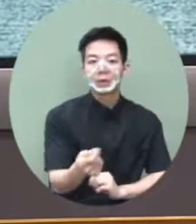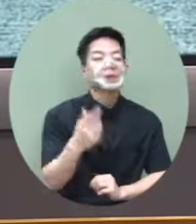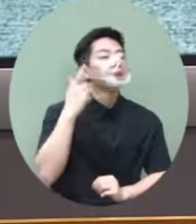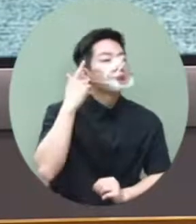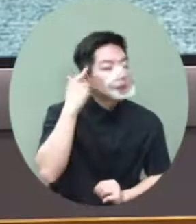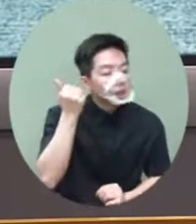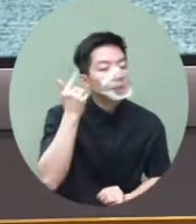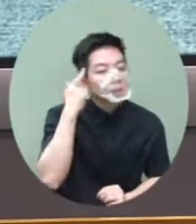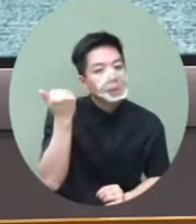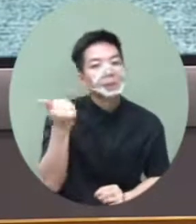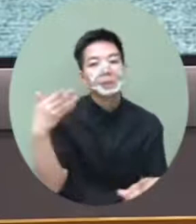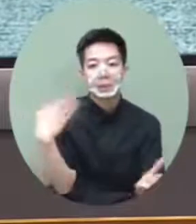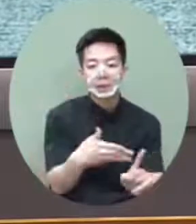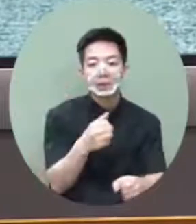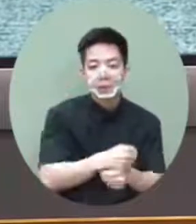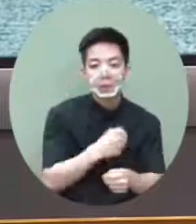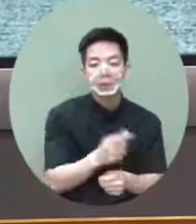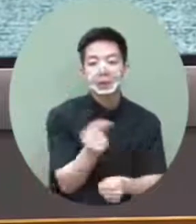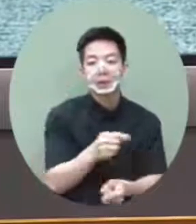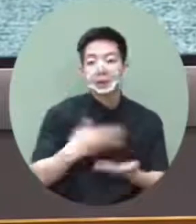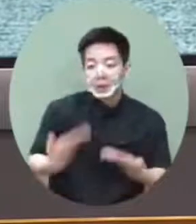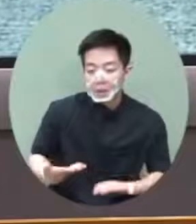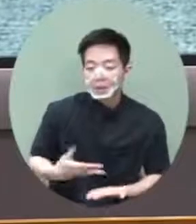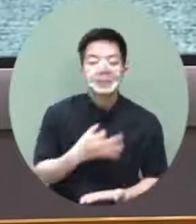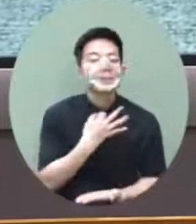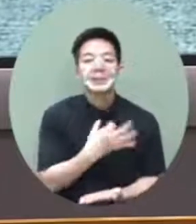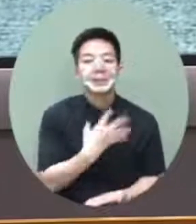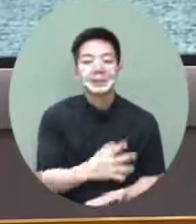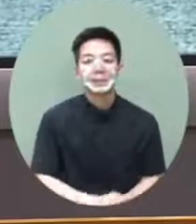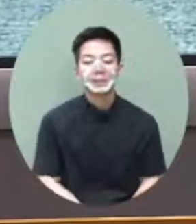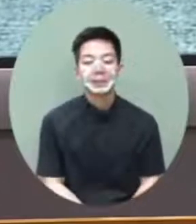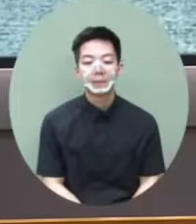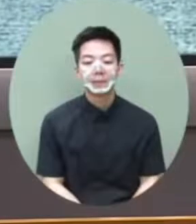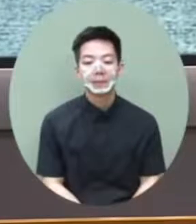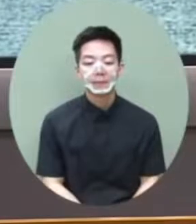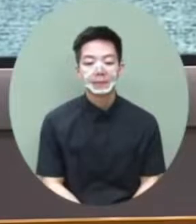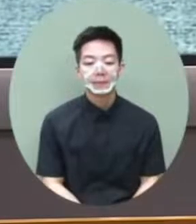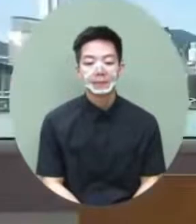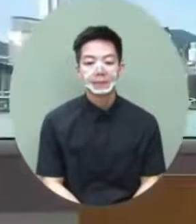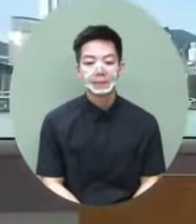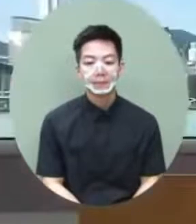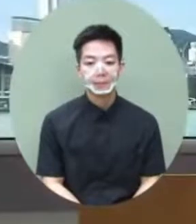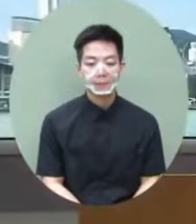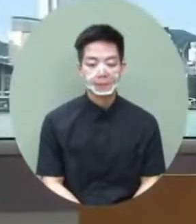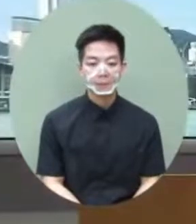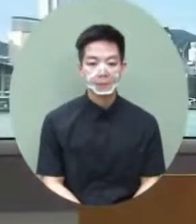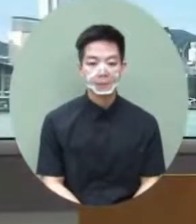a QR code or some kind, or the use of some kind of platform.